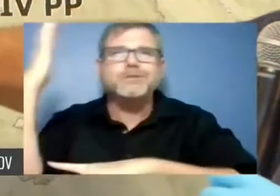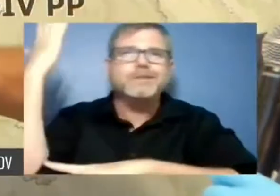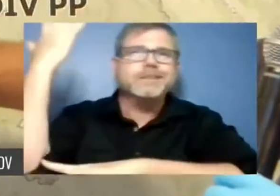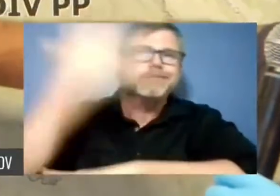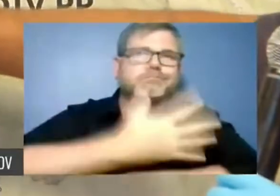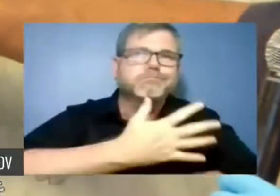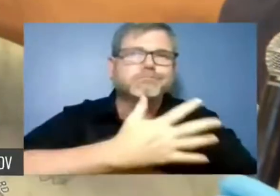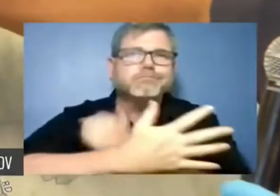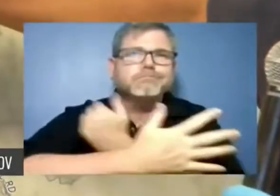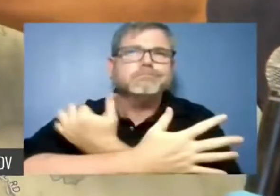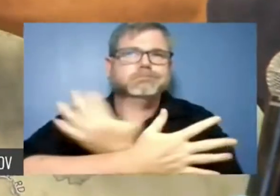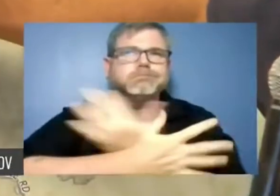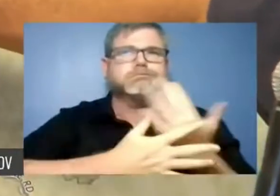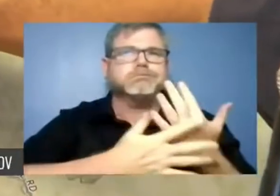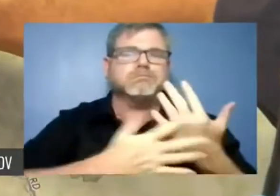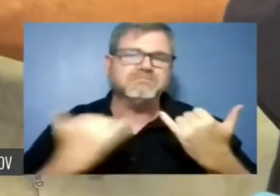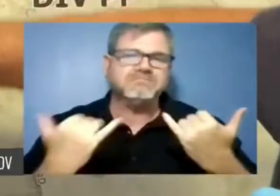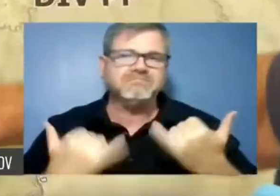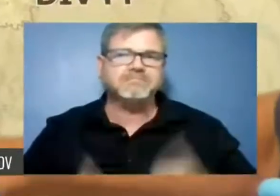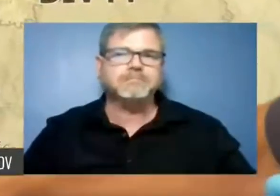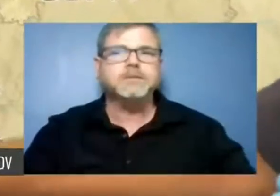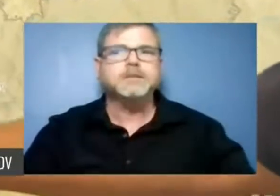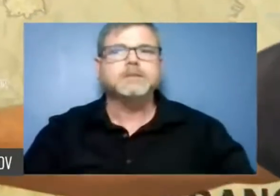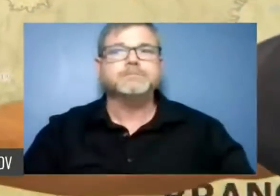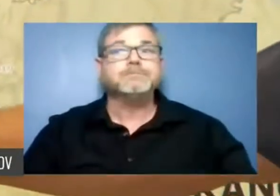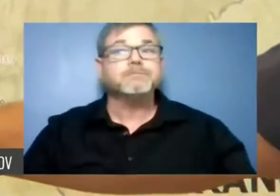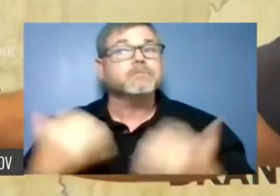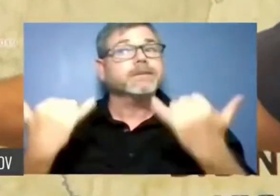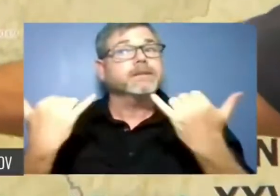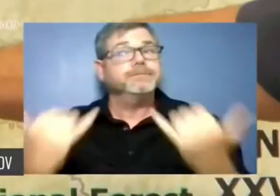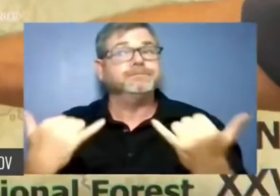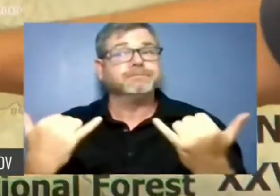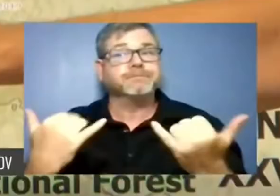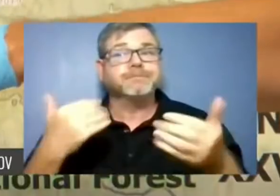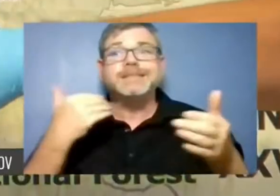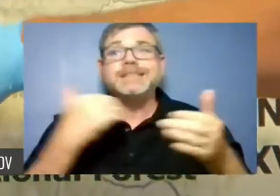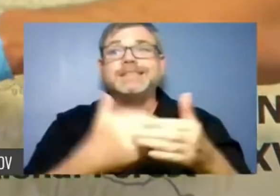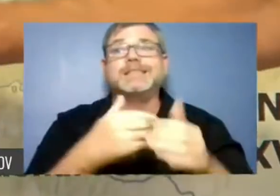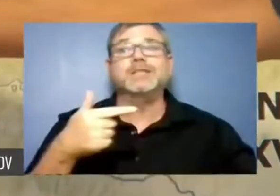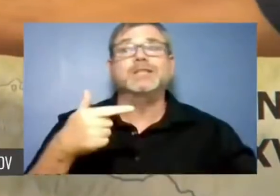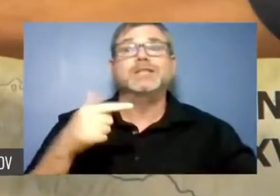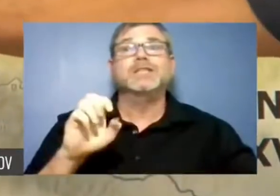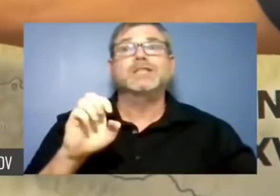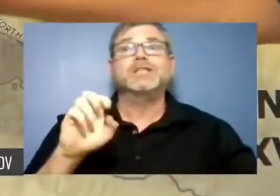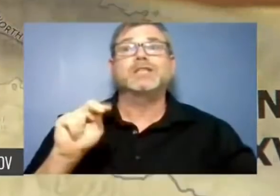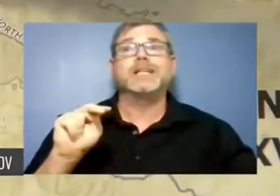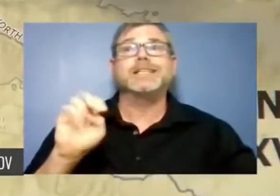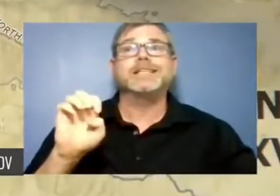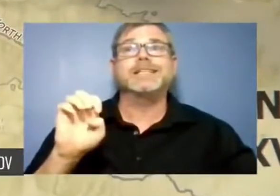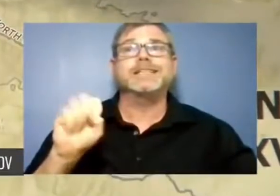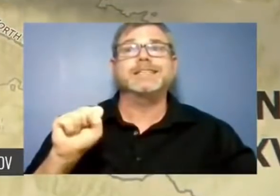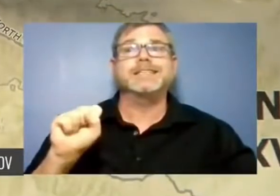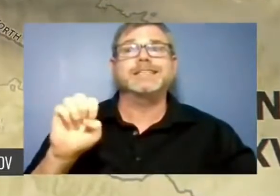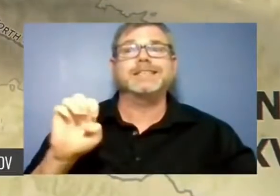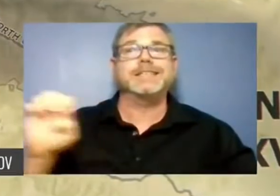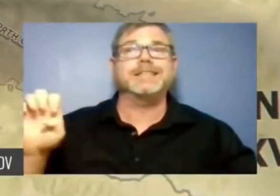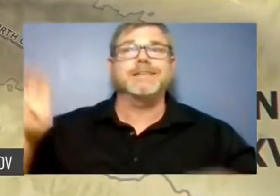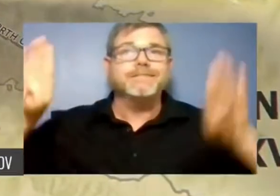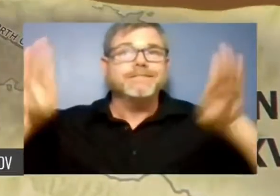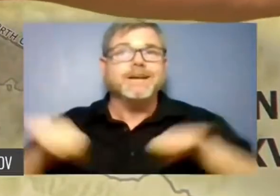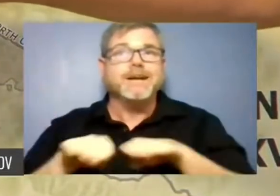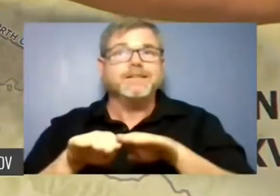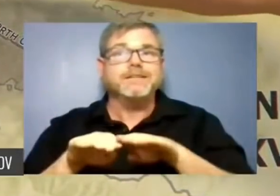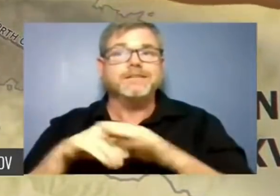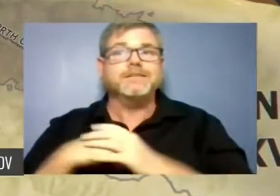Arm Road, where this fire continues to back down into the Taylorsville Road into Genesee Valley. Fire is backing off